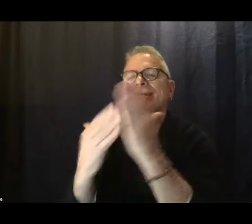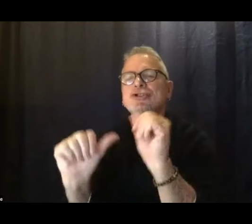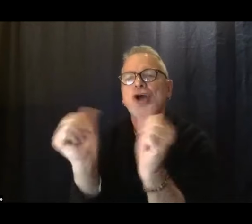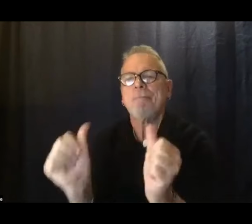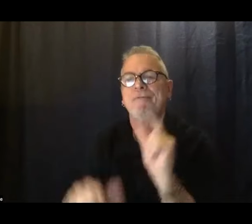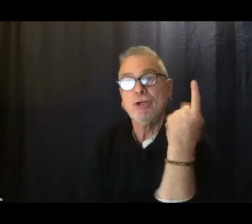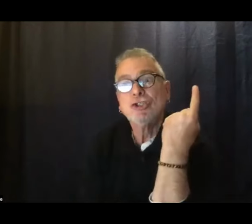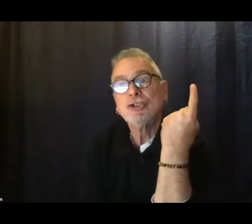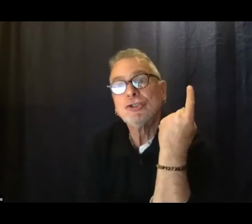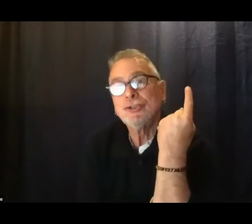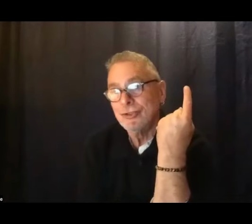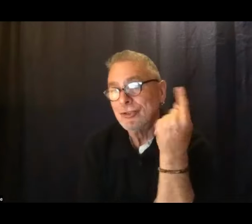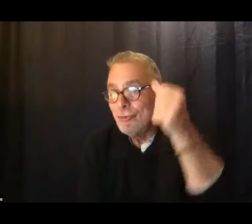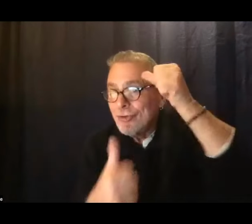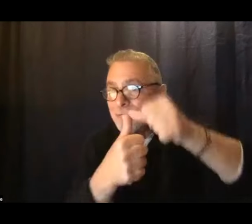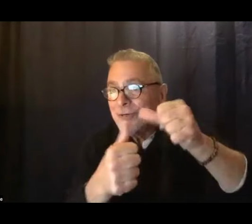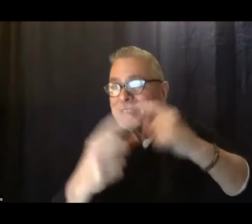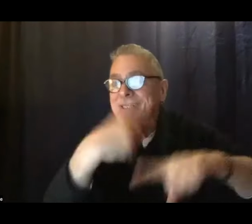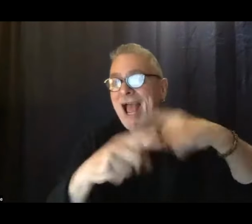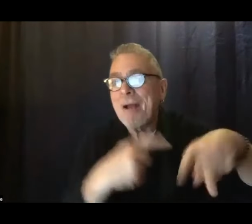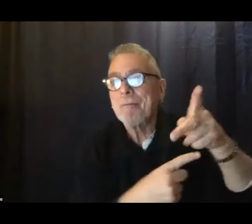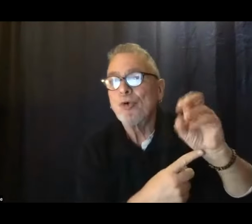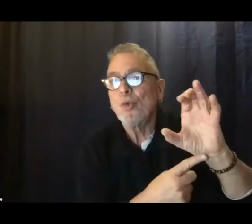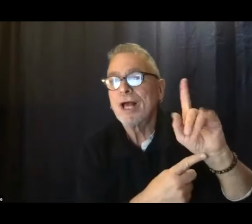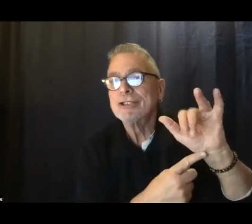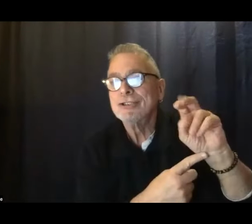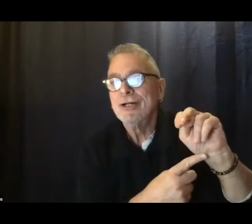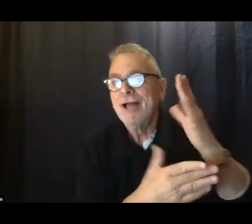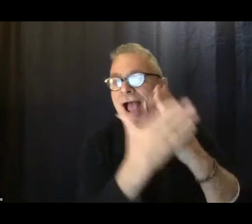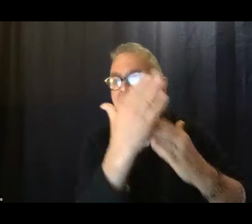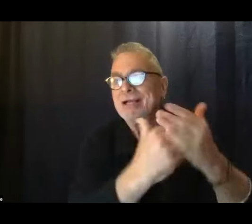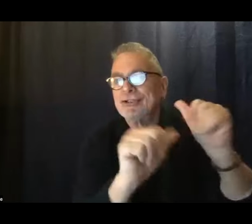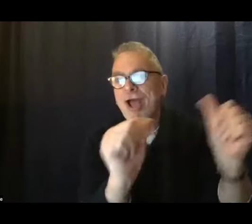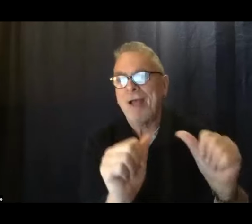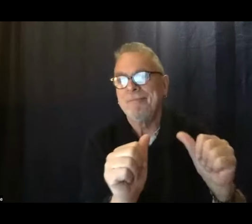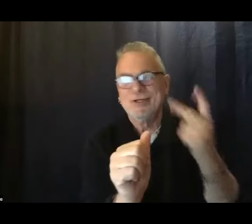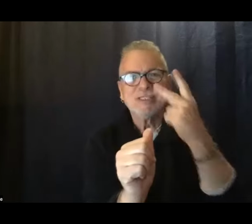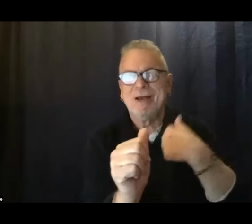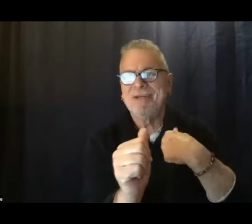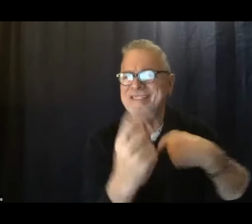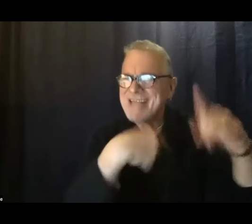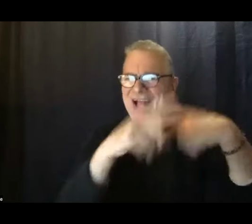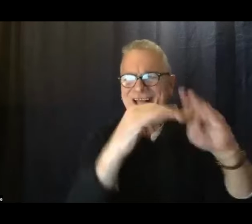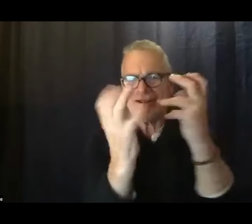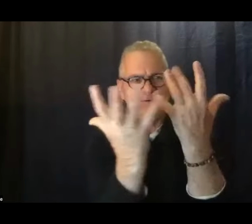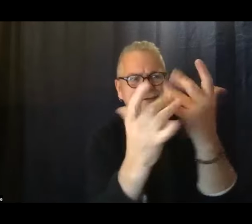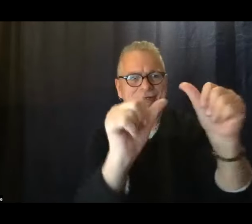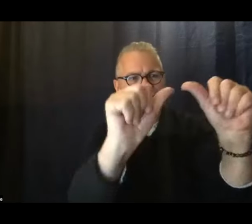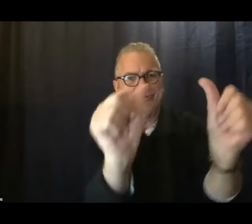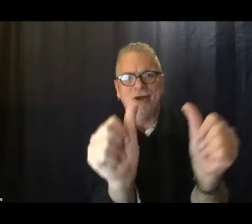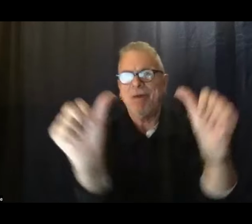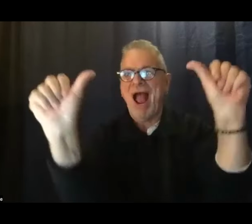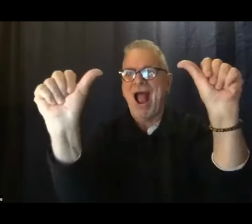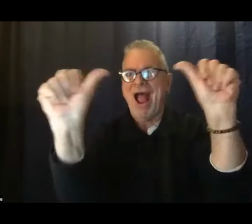So go ahead and look at the hand shapes, right? I looked at that first. Now remember, in sign production, hand shape is one